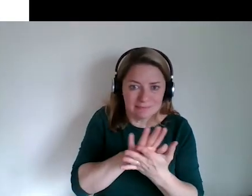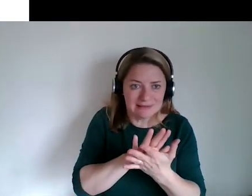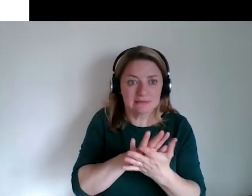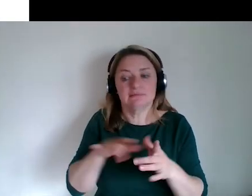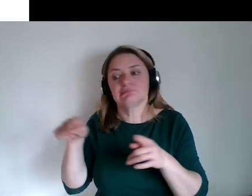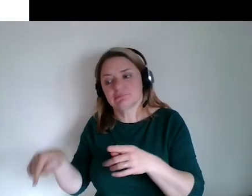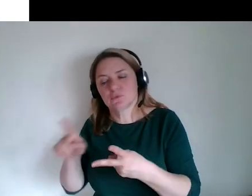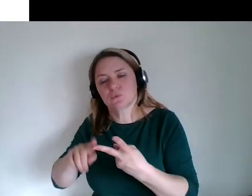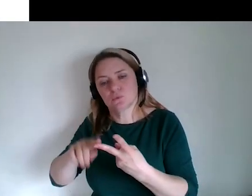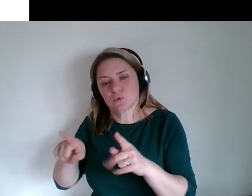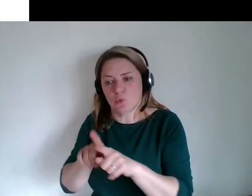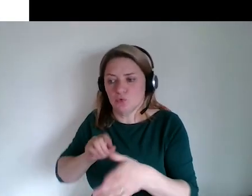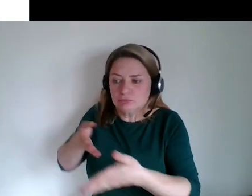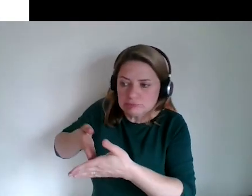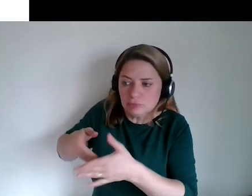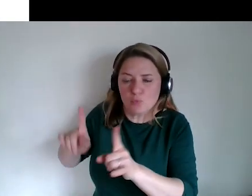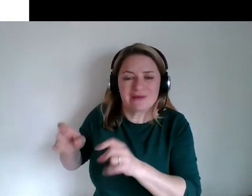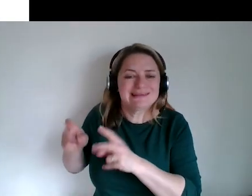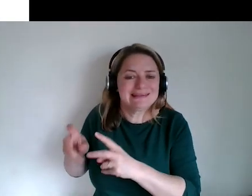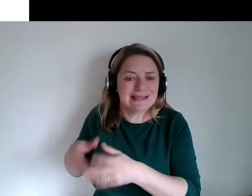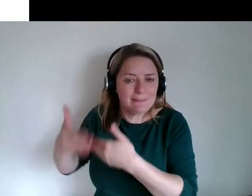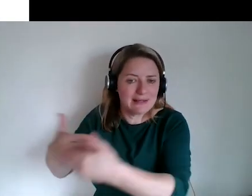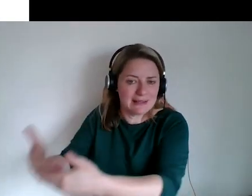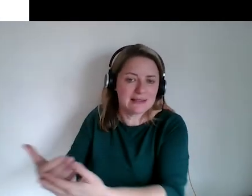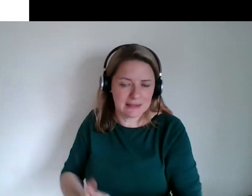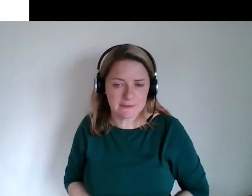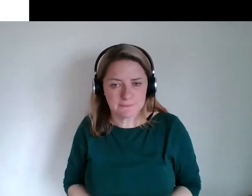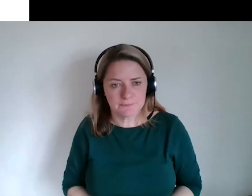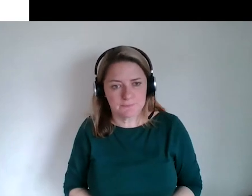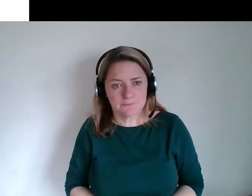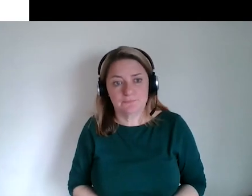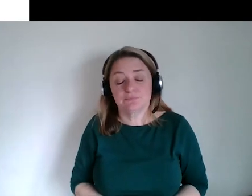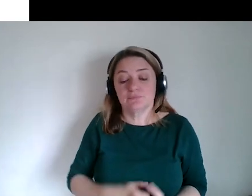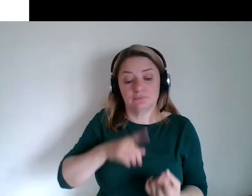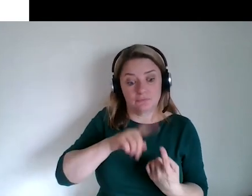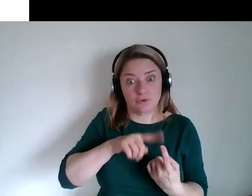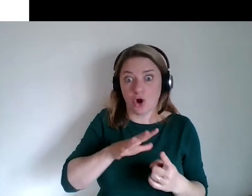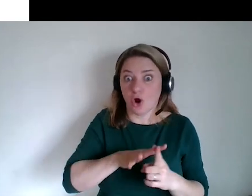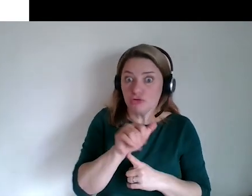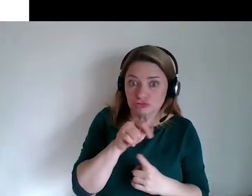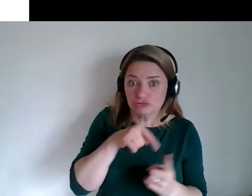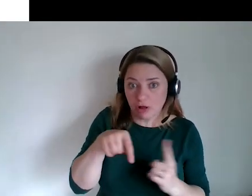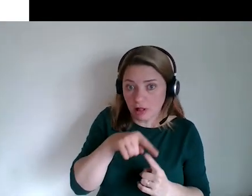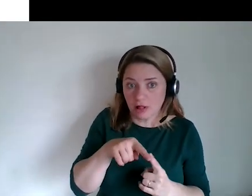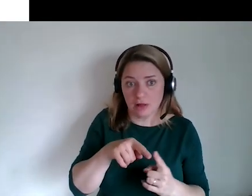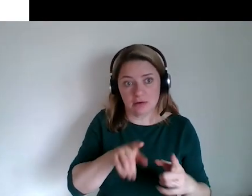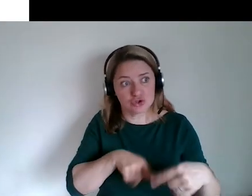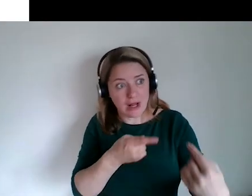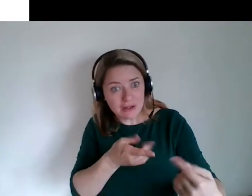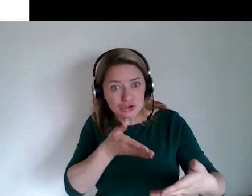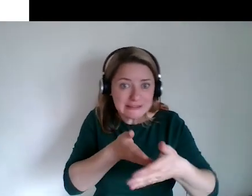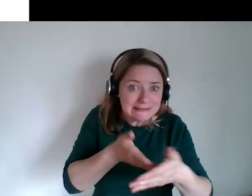challenges. And I think core and fundamental to the cultural challenges were an issue of